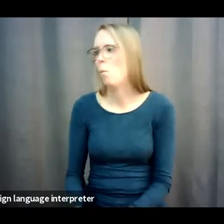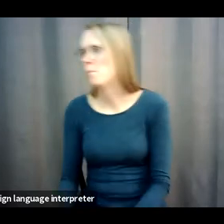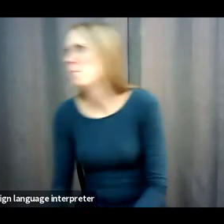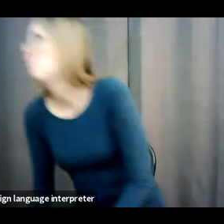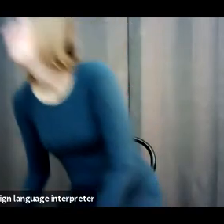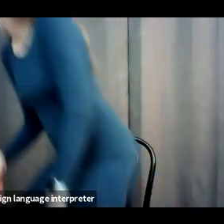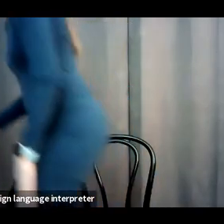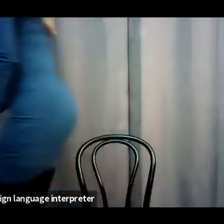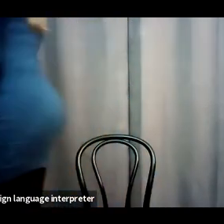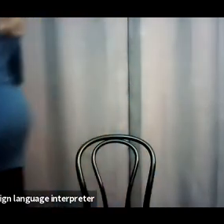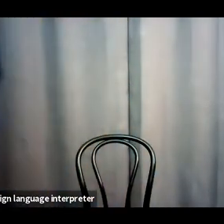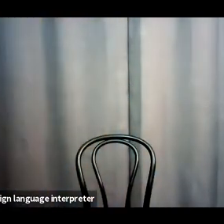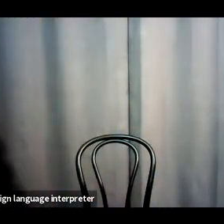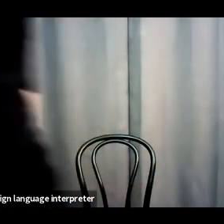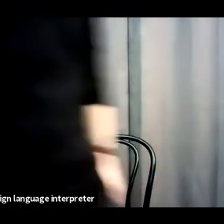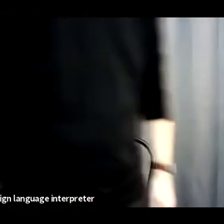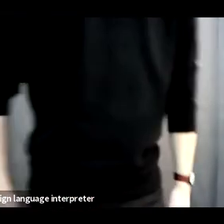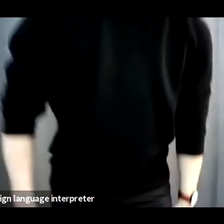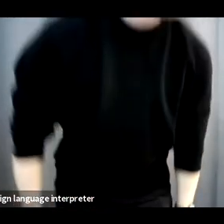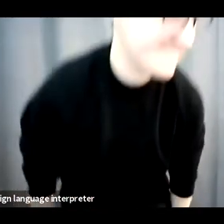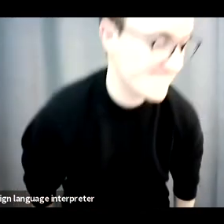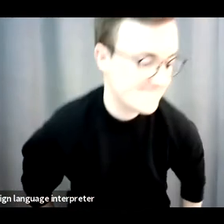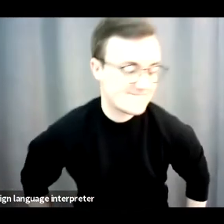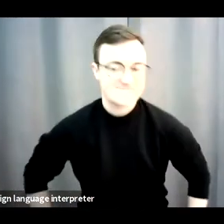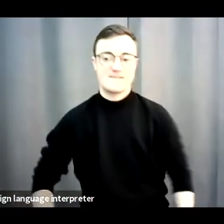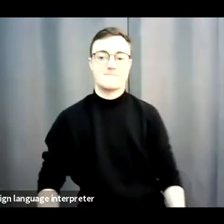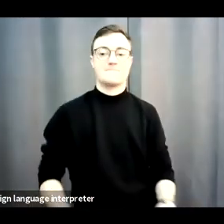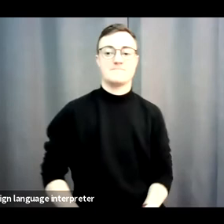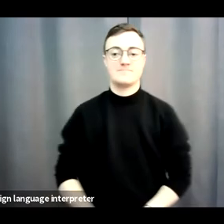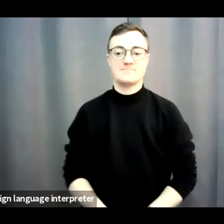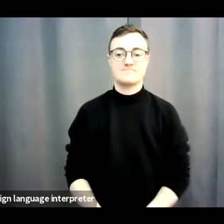Thank you, Charlotte, for giving me the floor, and